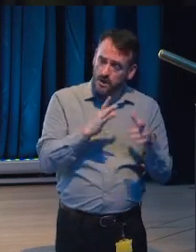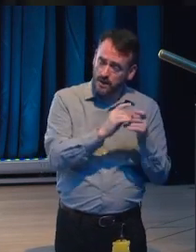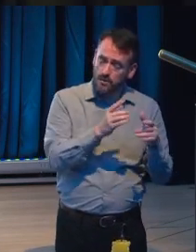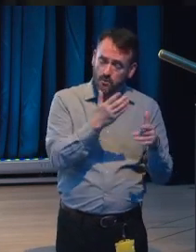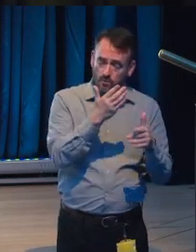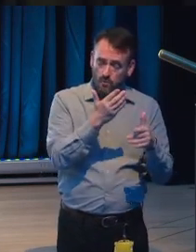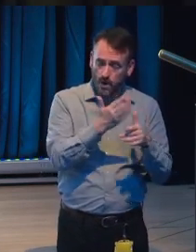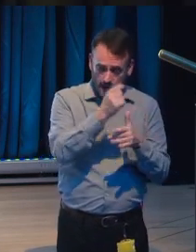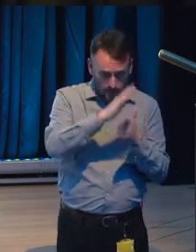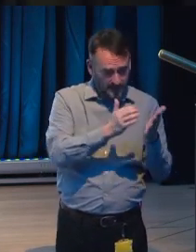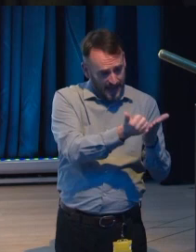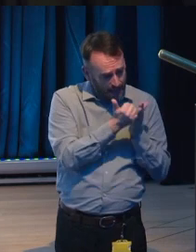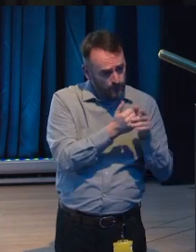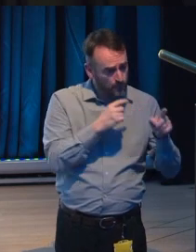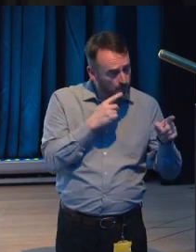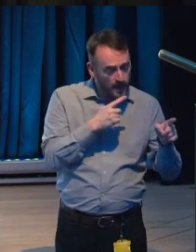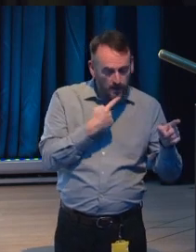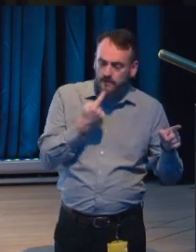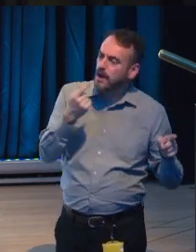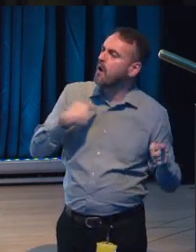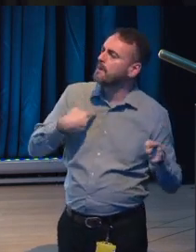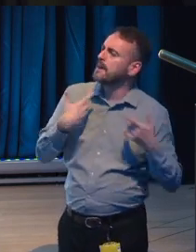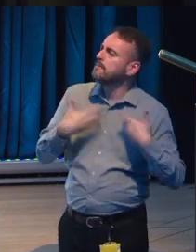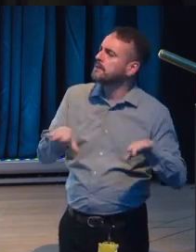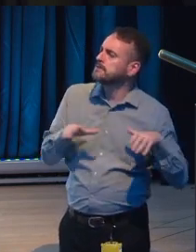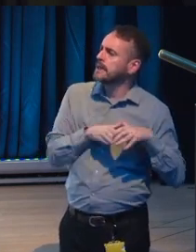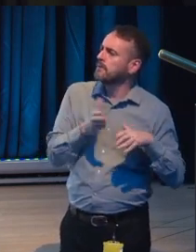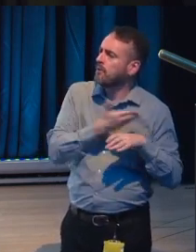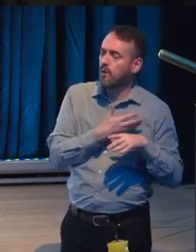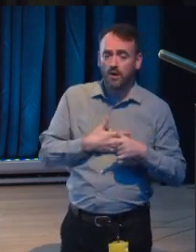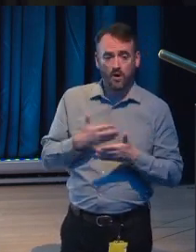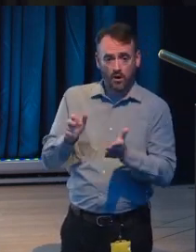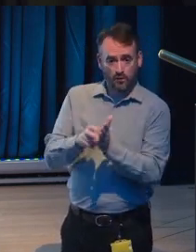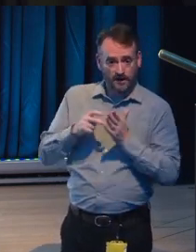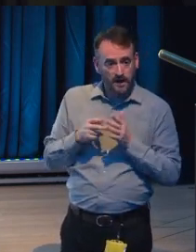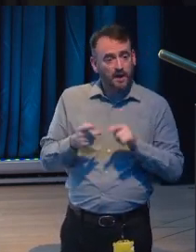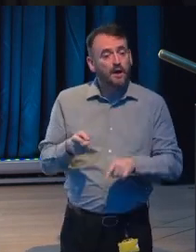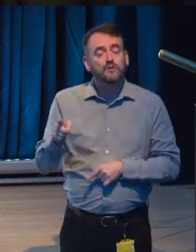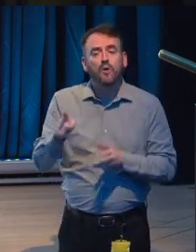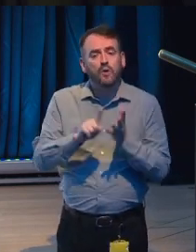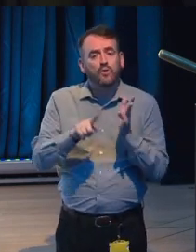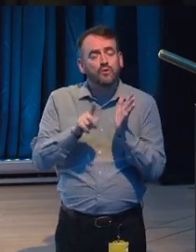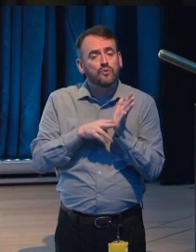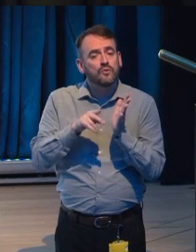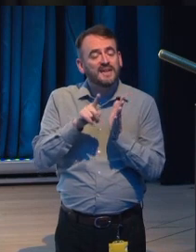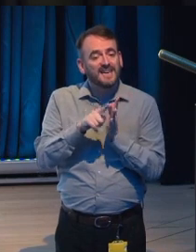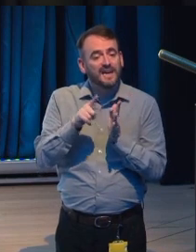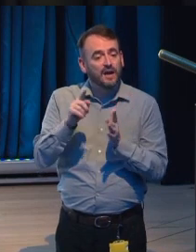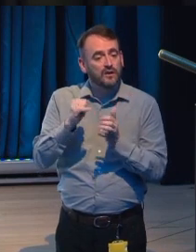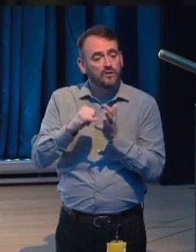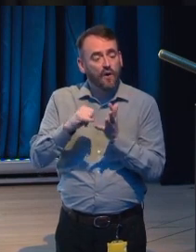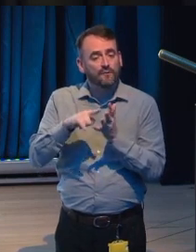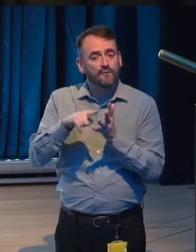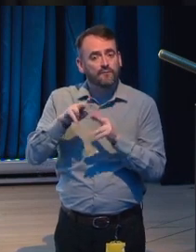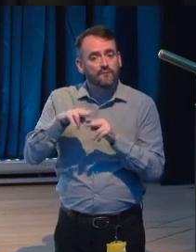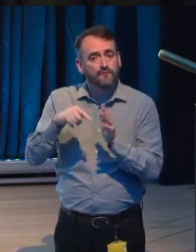first contract in the first place. So more than once I was told that part of the reason I was offered the contract with Ubisoft was because I had clearly demonstrated I knew how the game